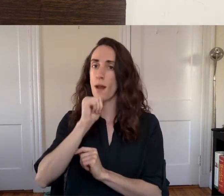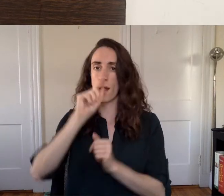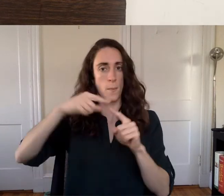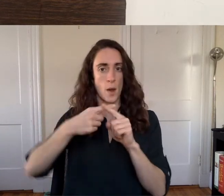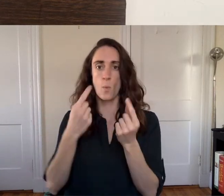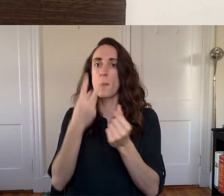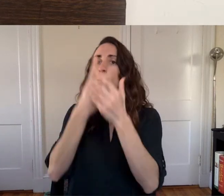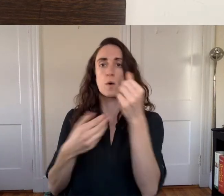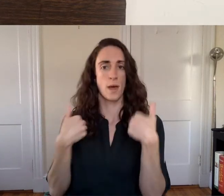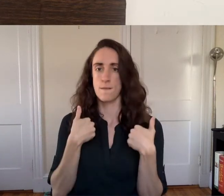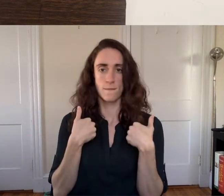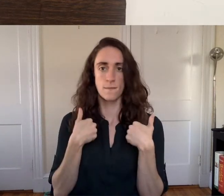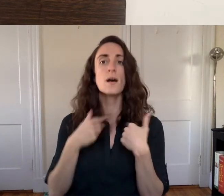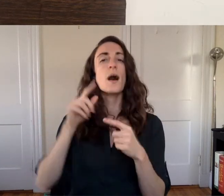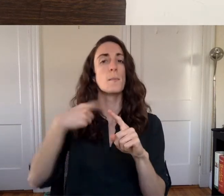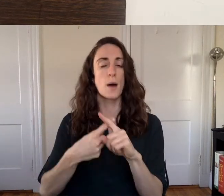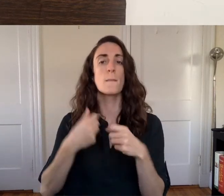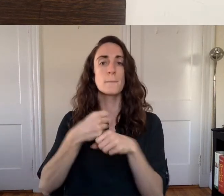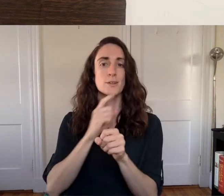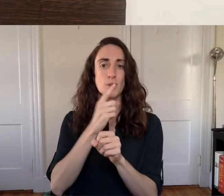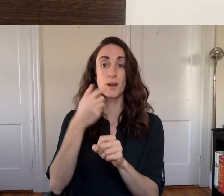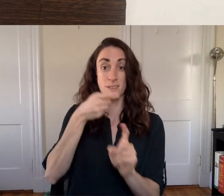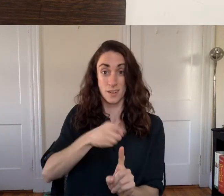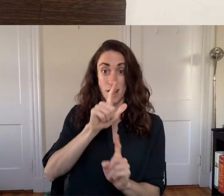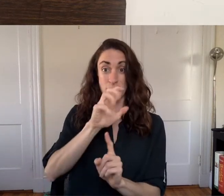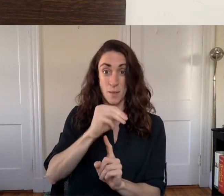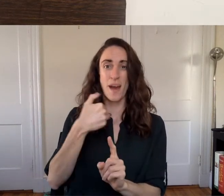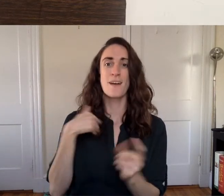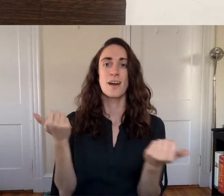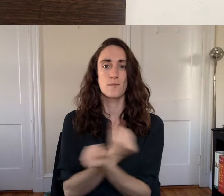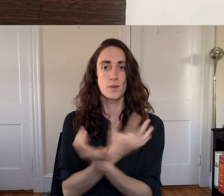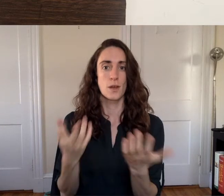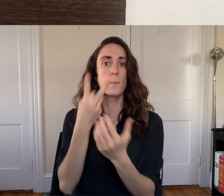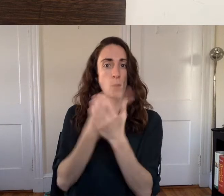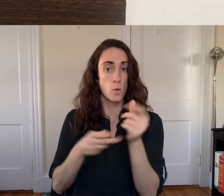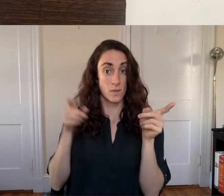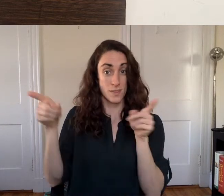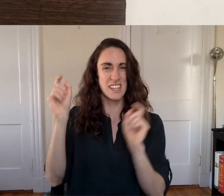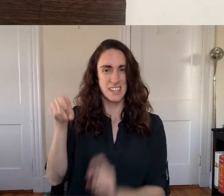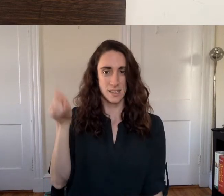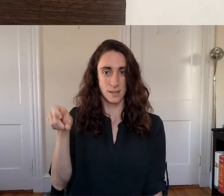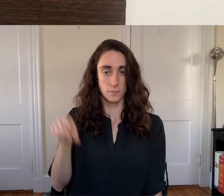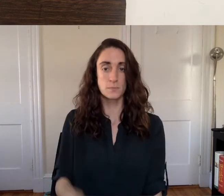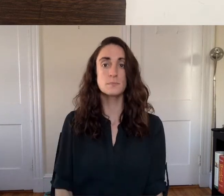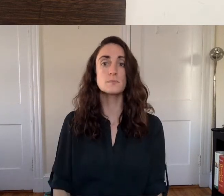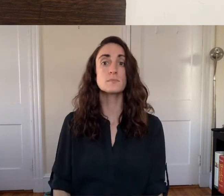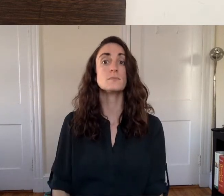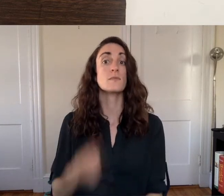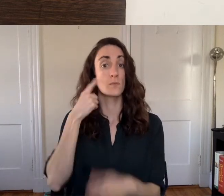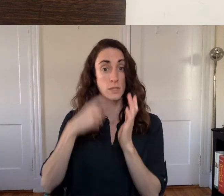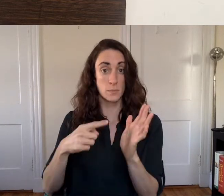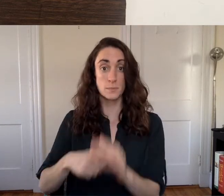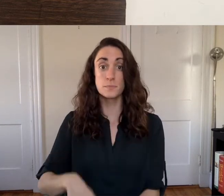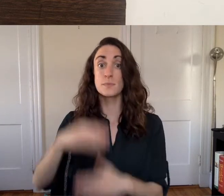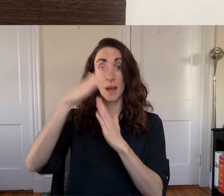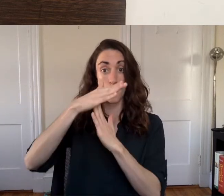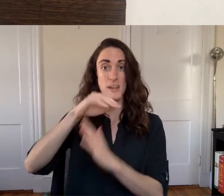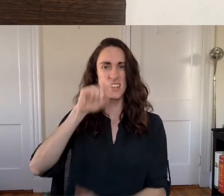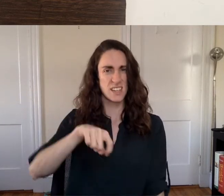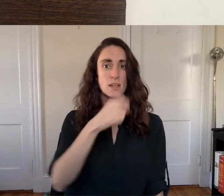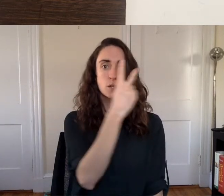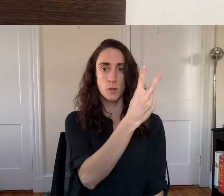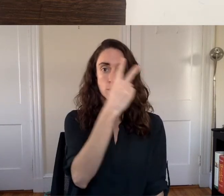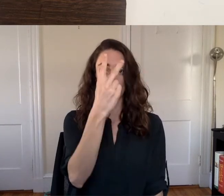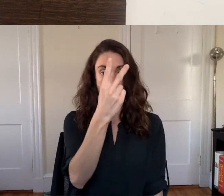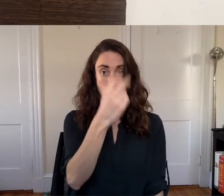7. Remember, the LCM is not about finding what these two prime factorizations share. It's about building a number that contains